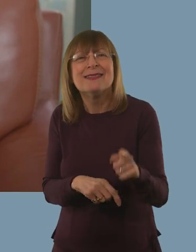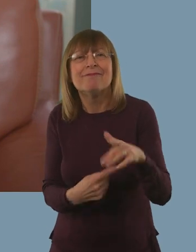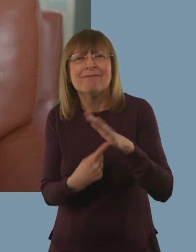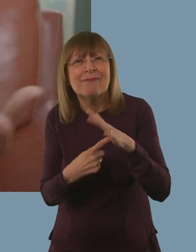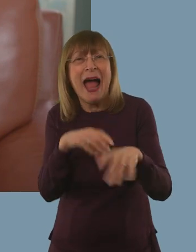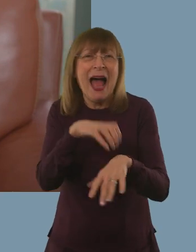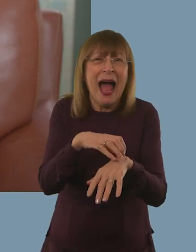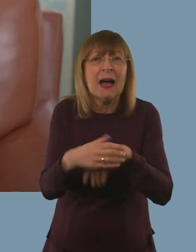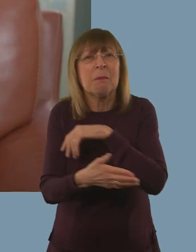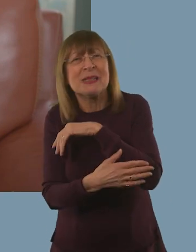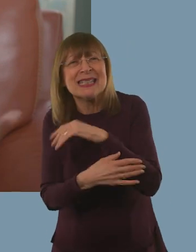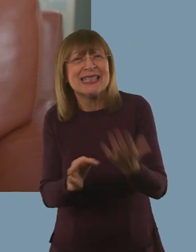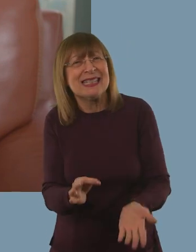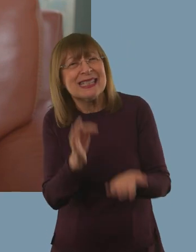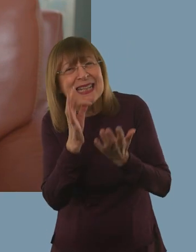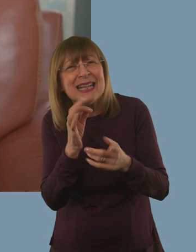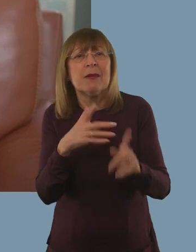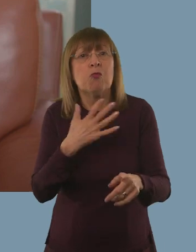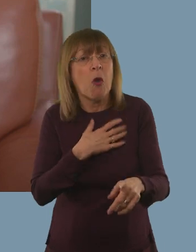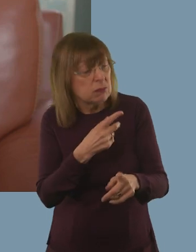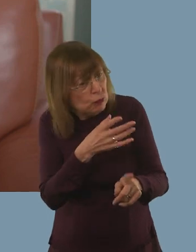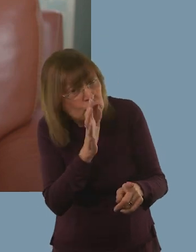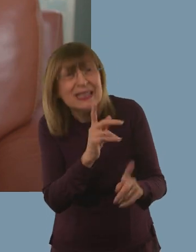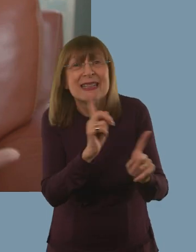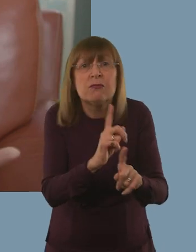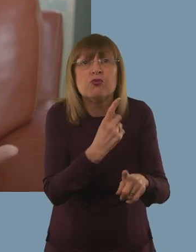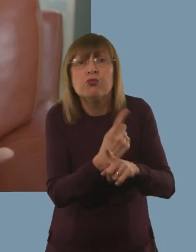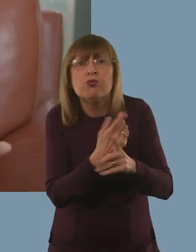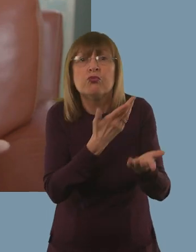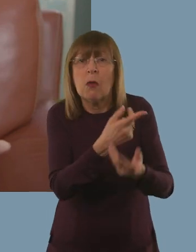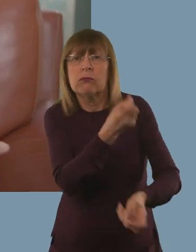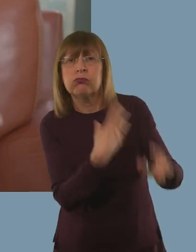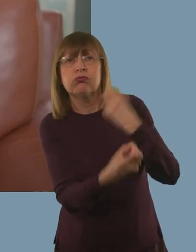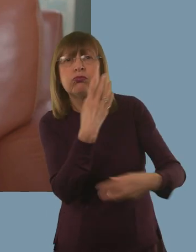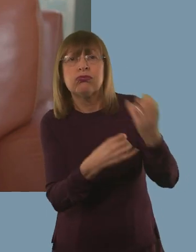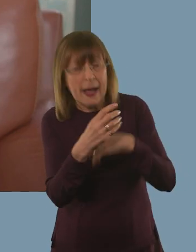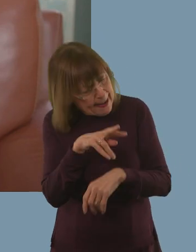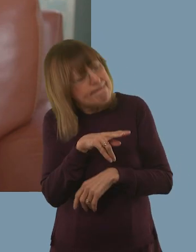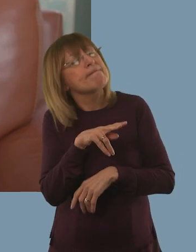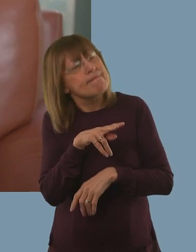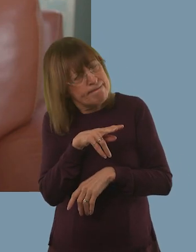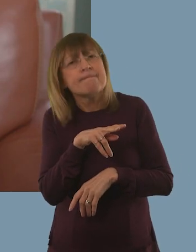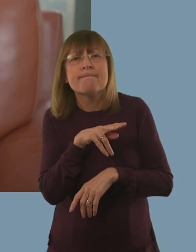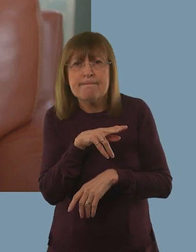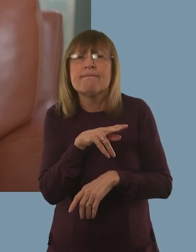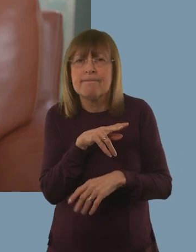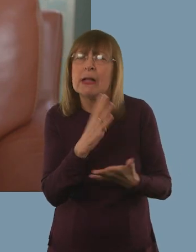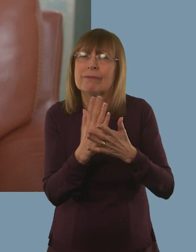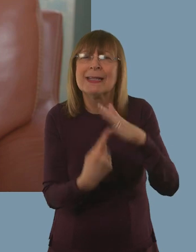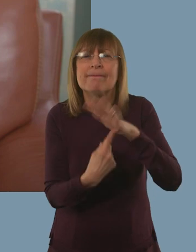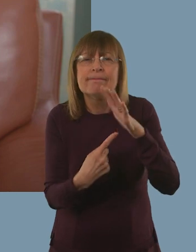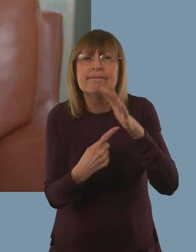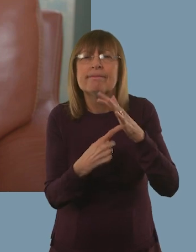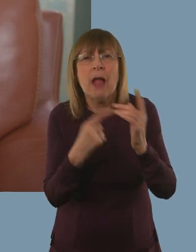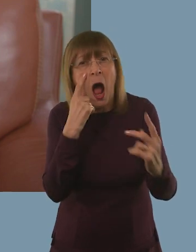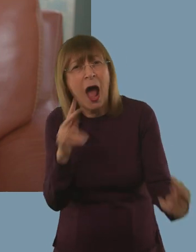sofa, have some cake or some biscuits or some tea or whatever they want to drink, and just let them talk, and just nod in agreement from time to